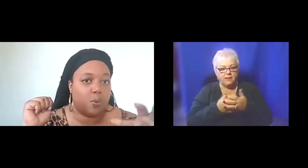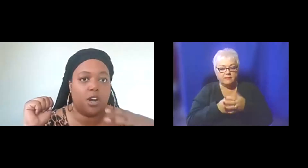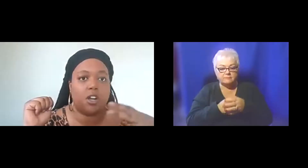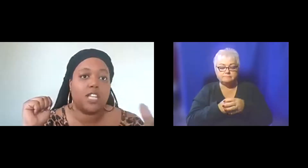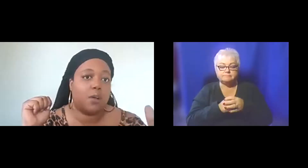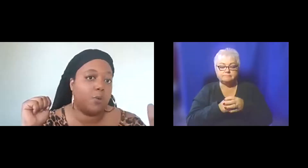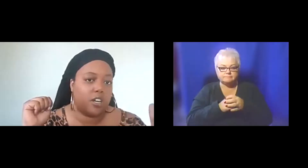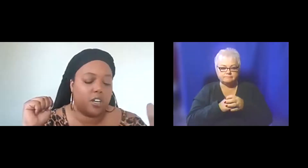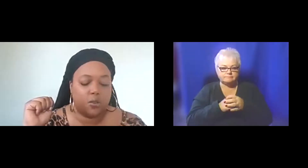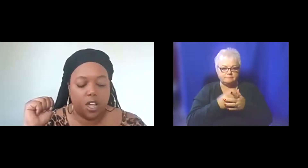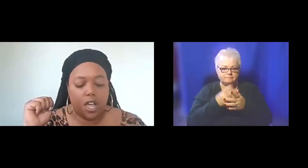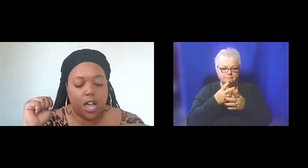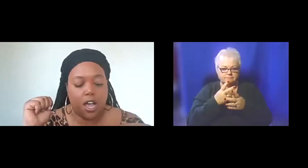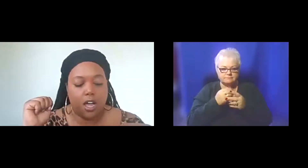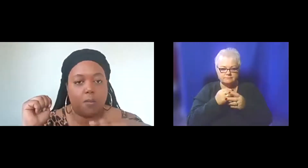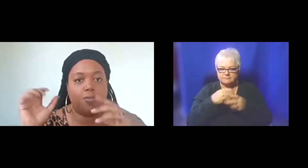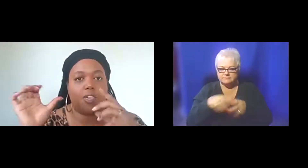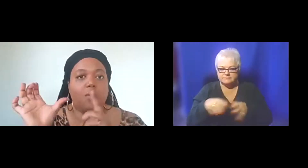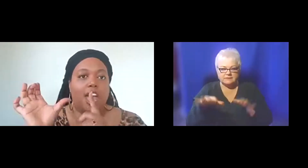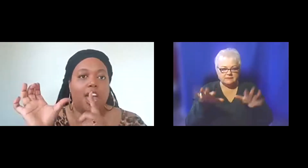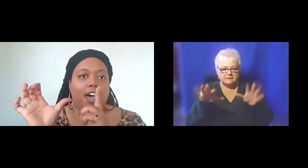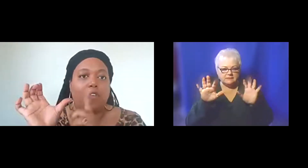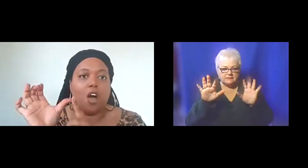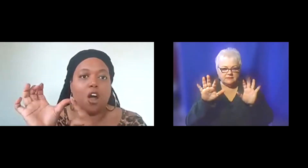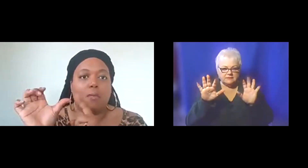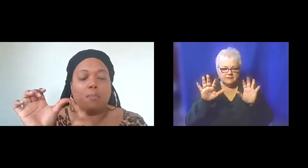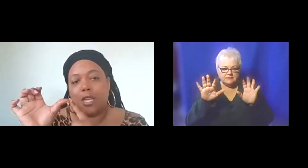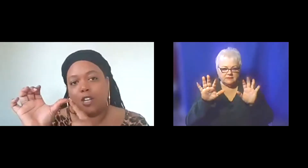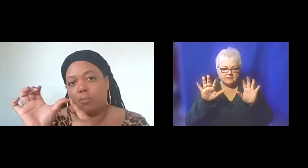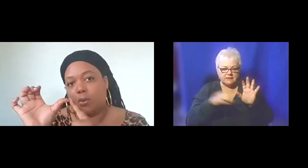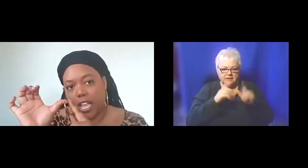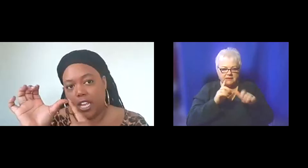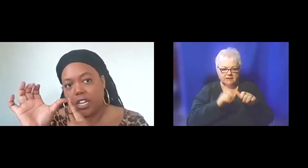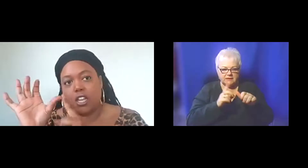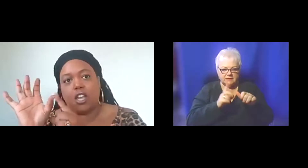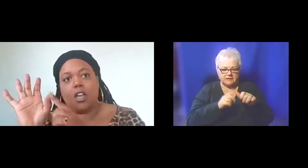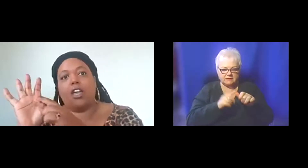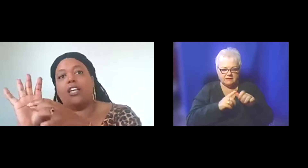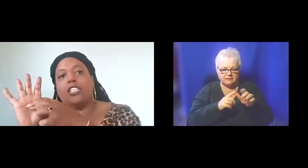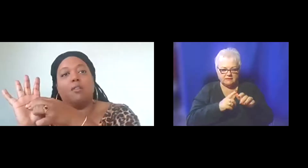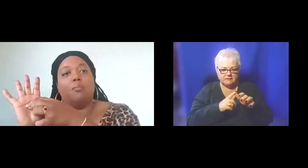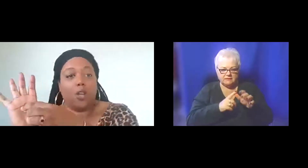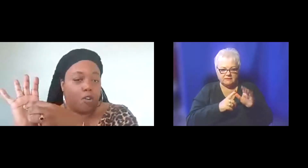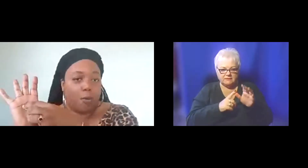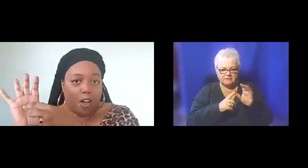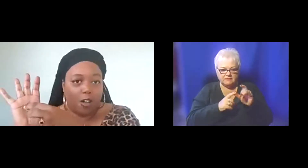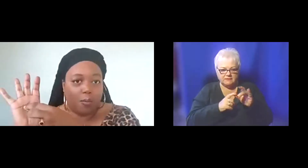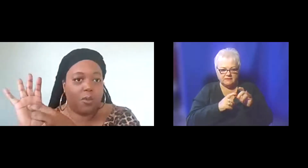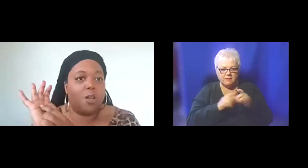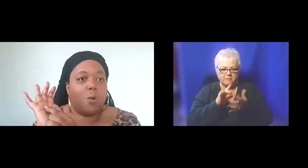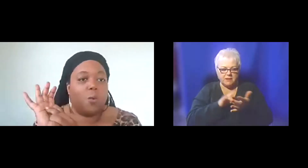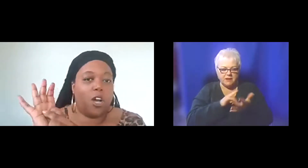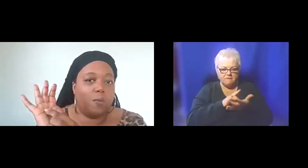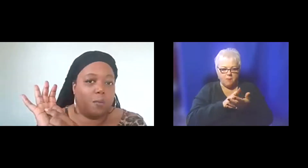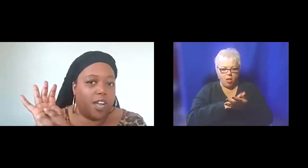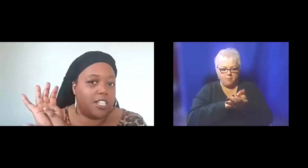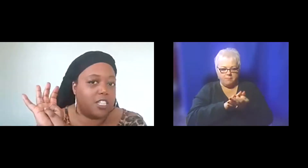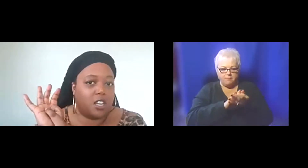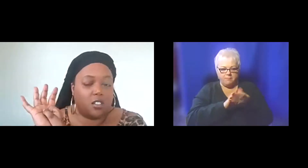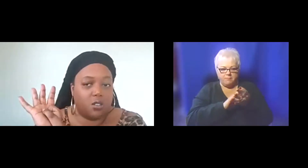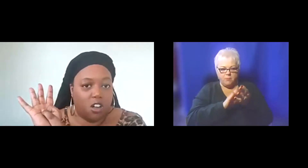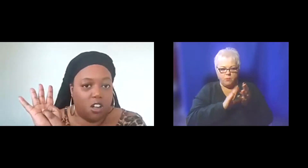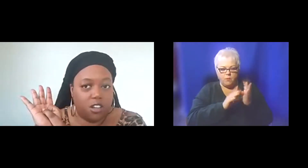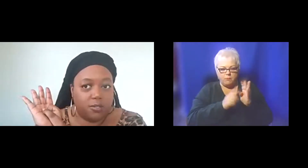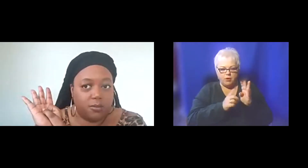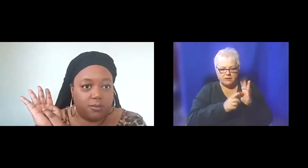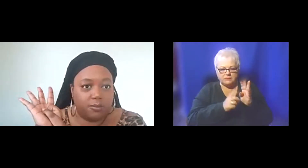life support goes out the window. Then we have our midbrain. It's in the middle of our palm. What brain is